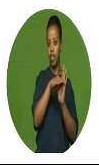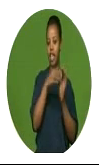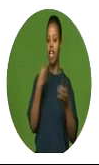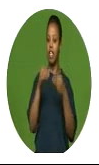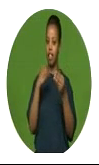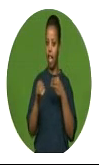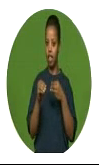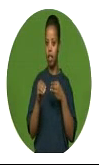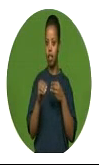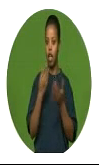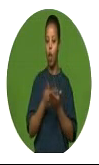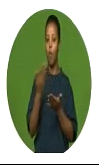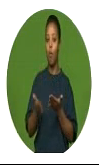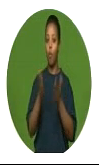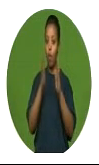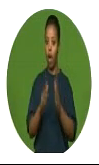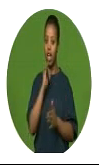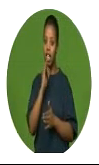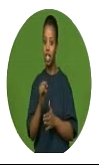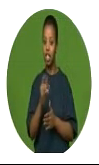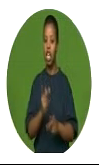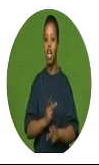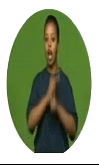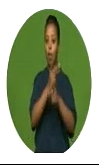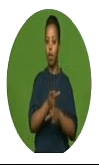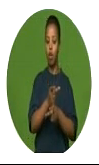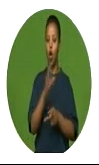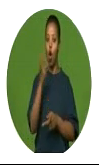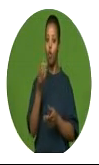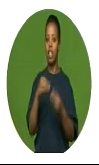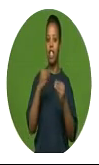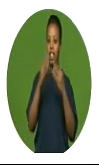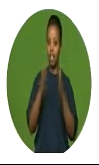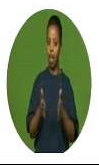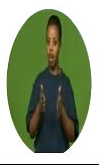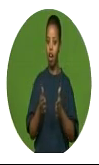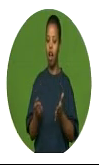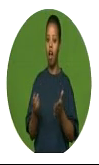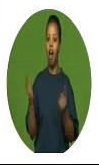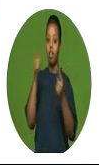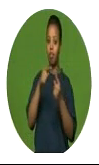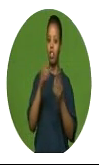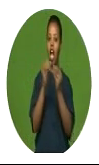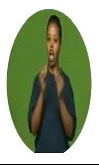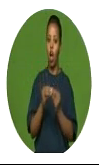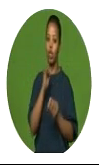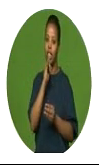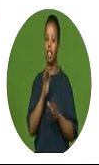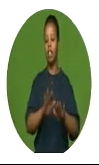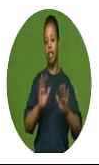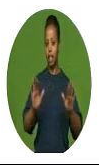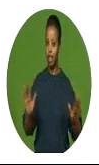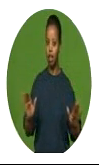Sales. Buyer is the debtor of seller until his account is settled.